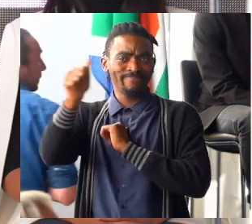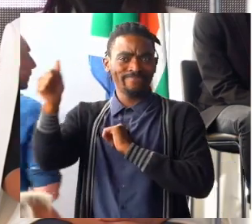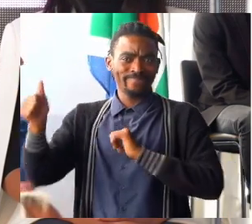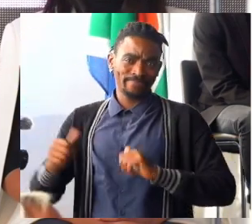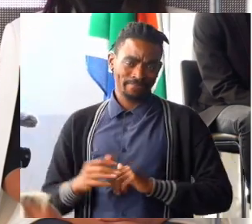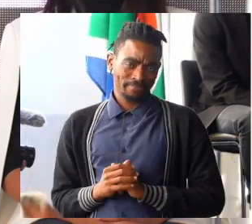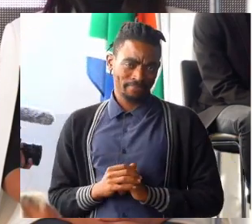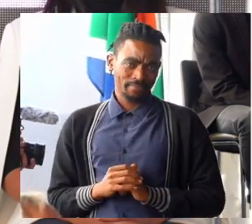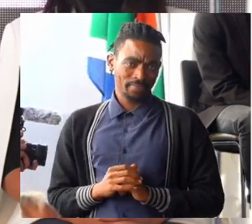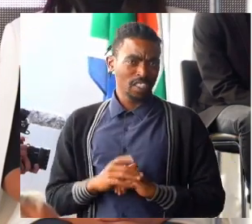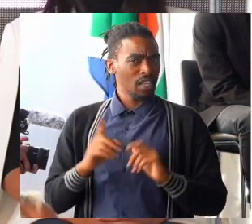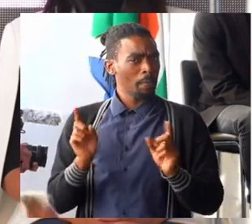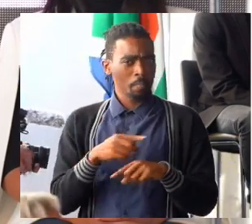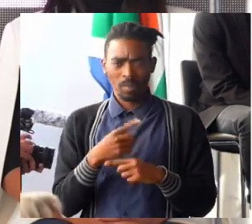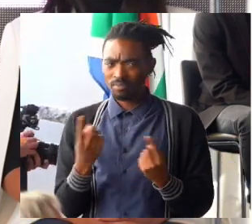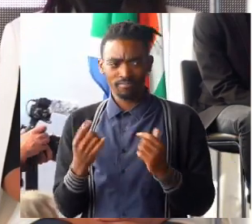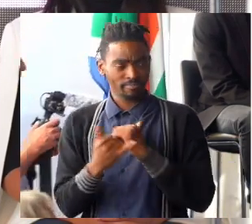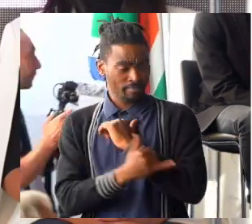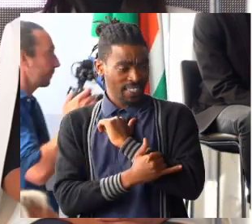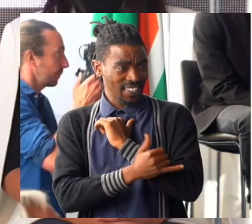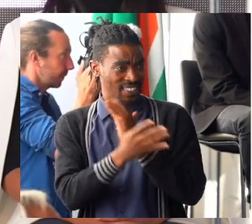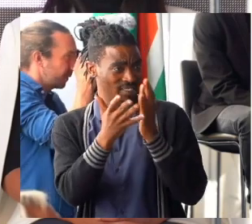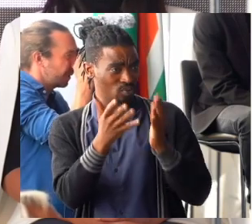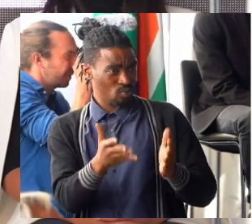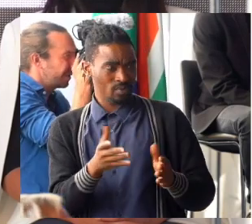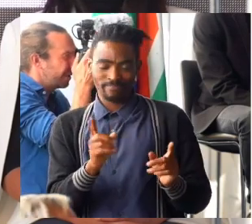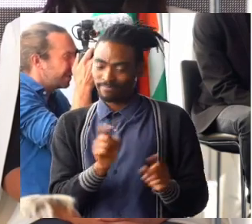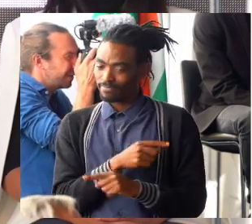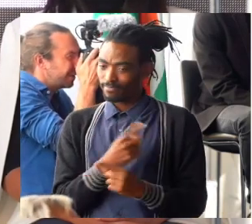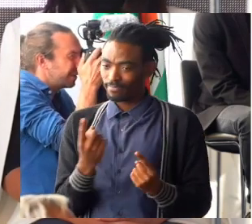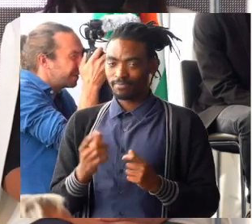because we cannot be the country that we need to be.